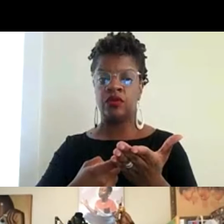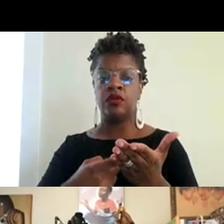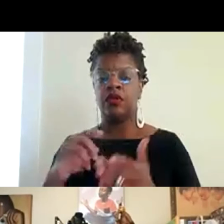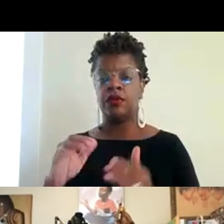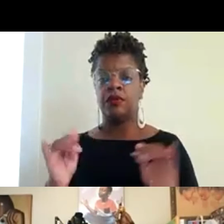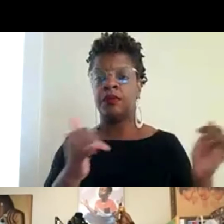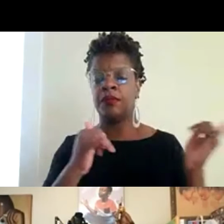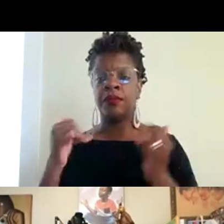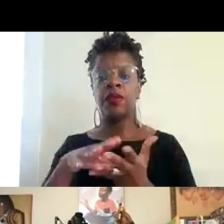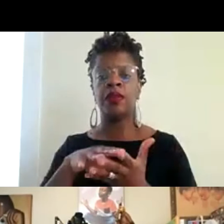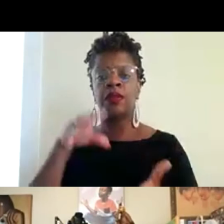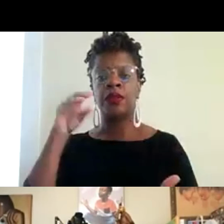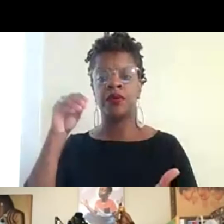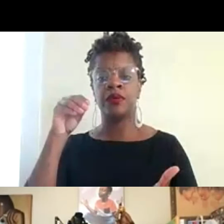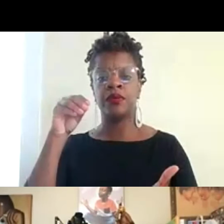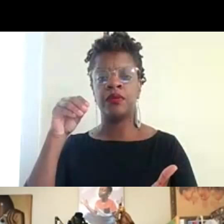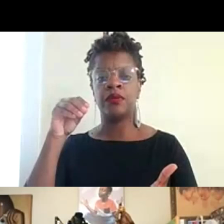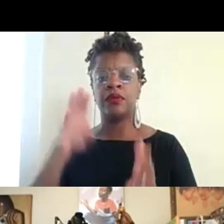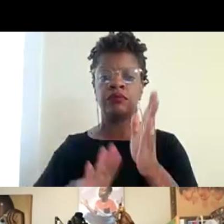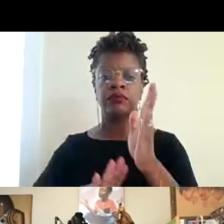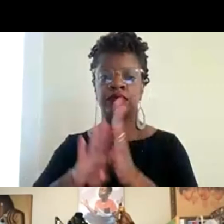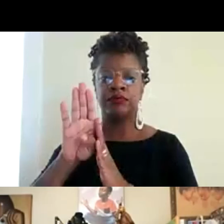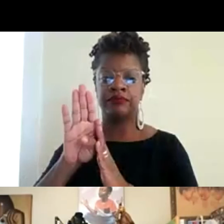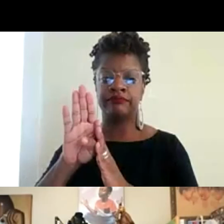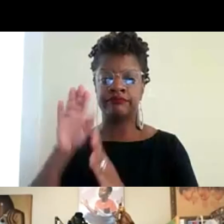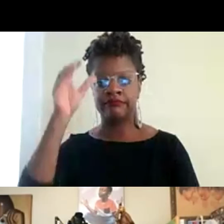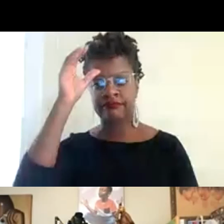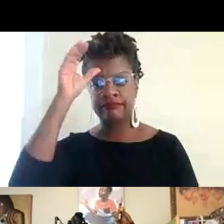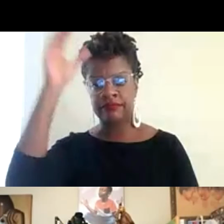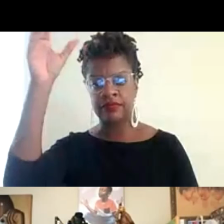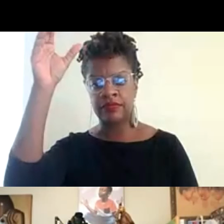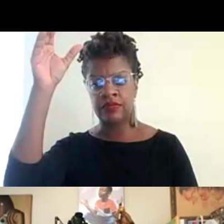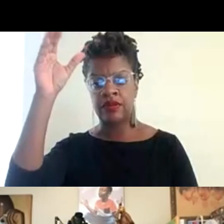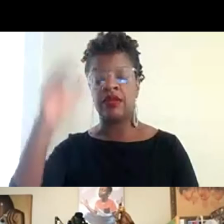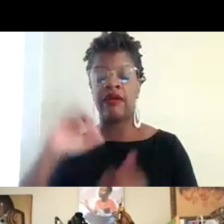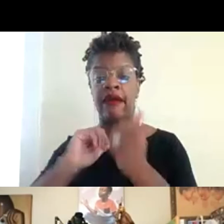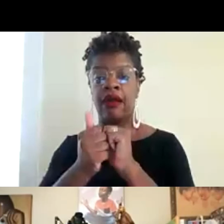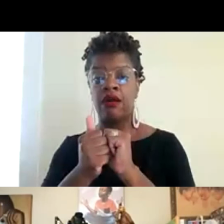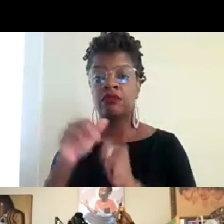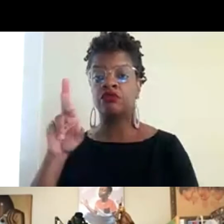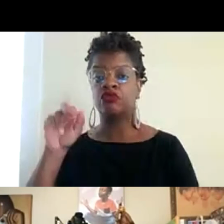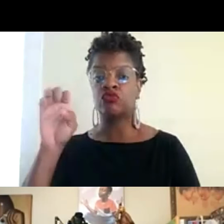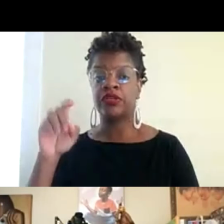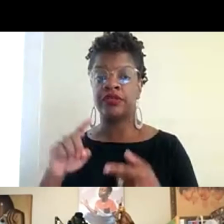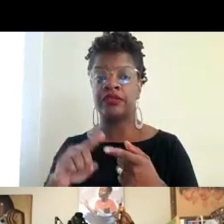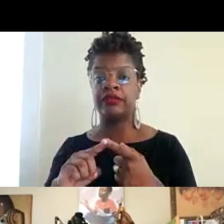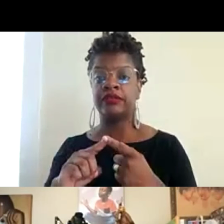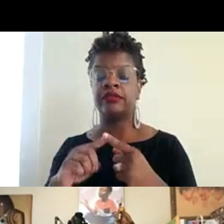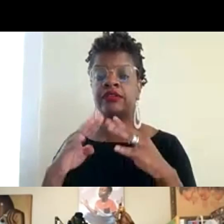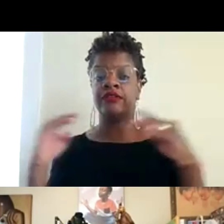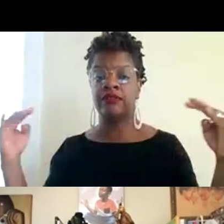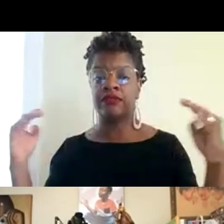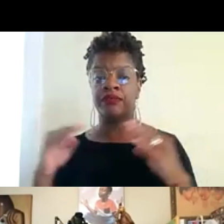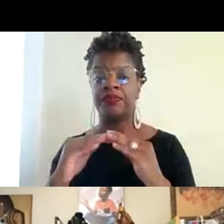and playful learning as developmental concepts through the lens of race, diversity, equity, and